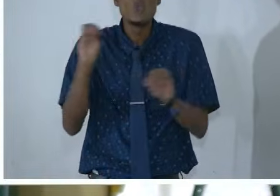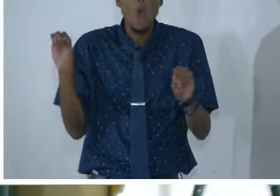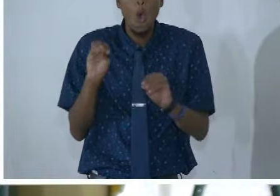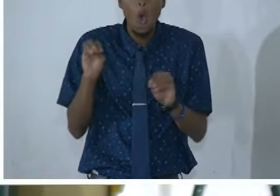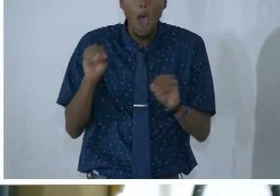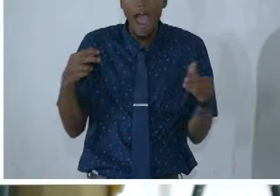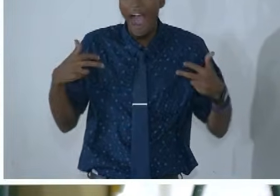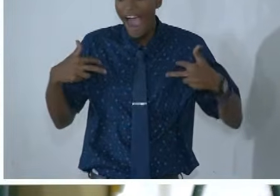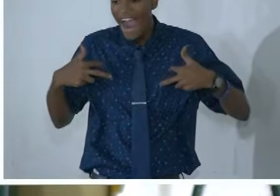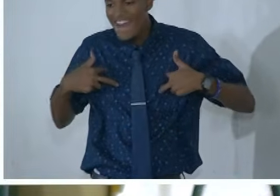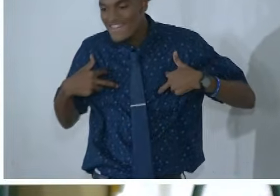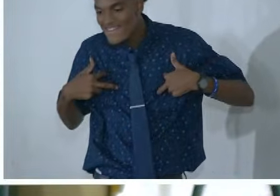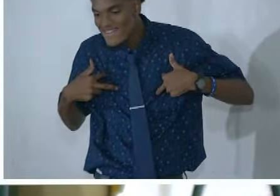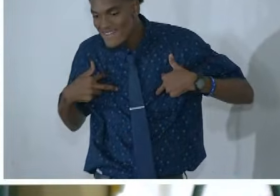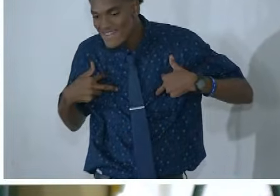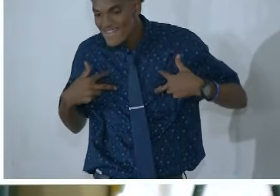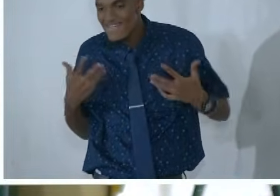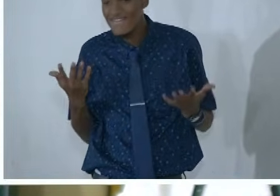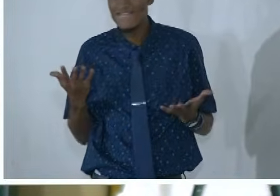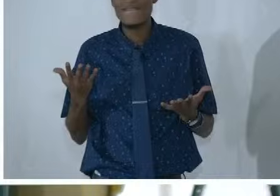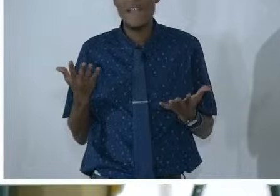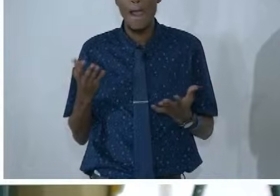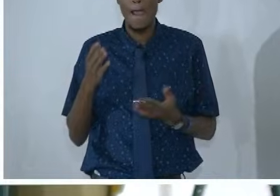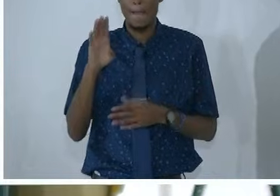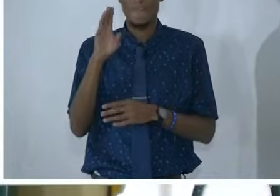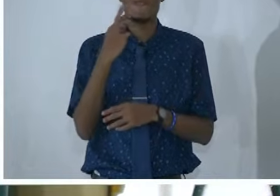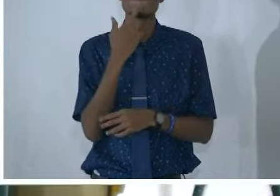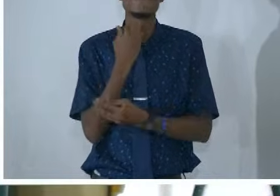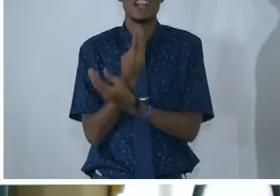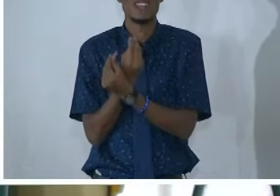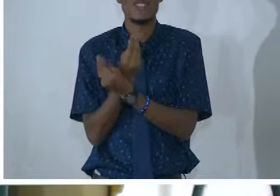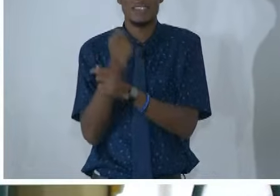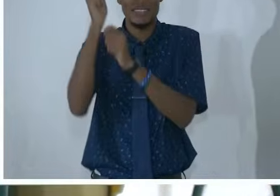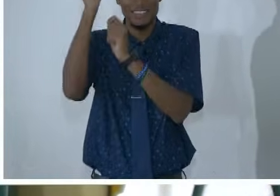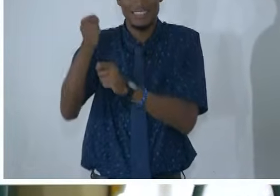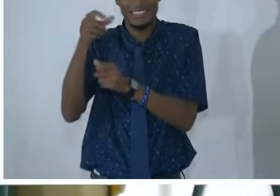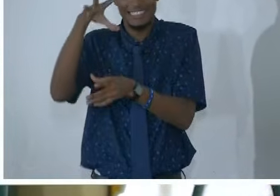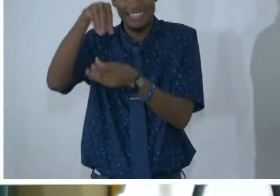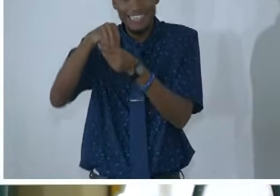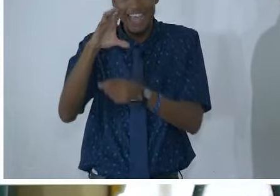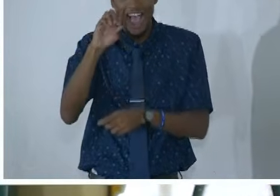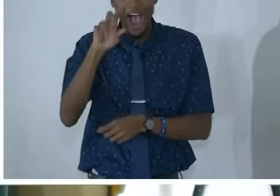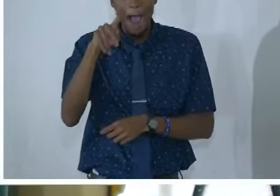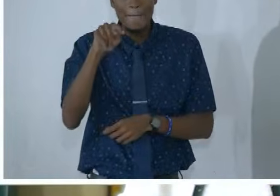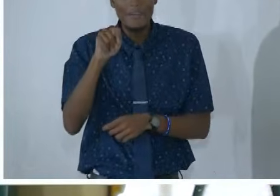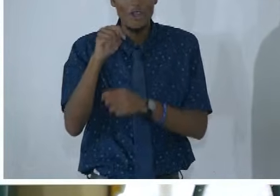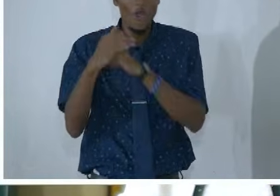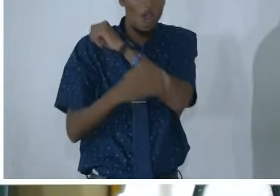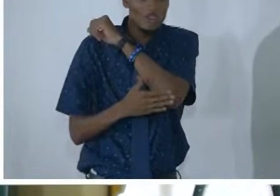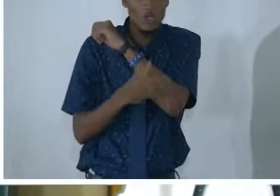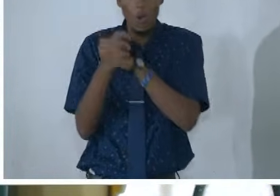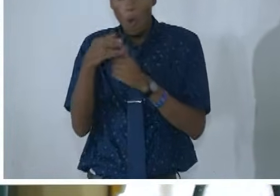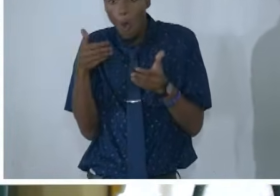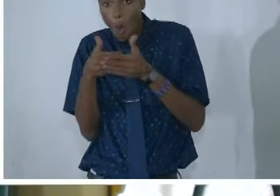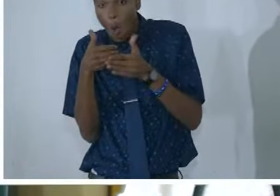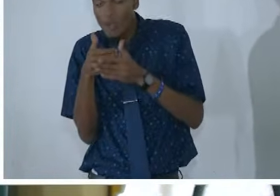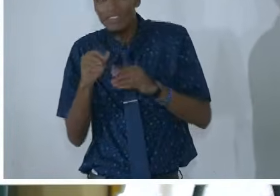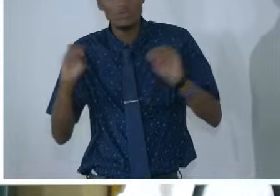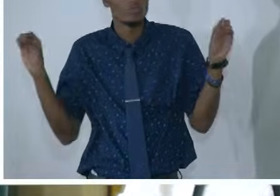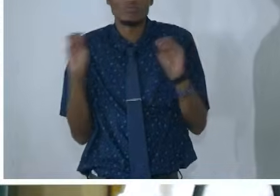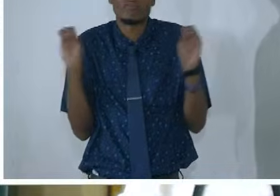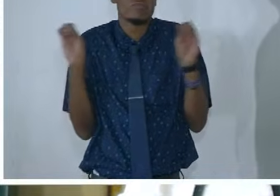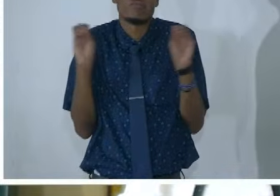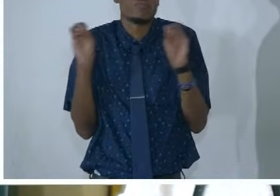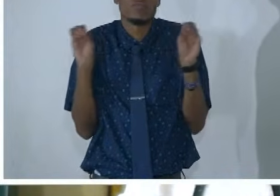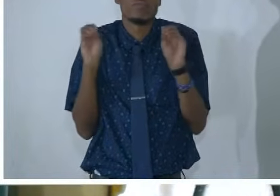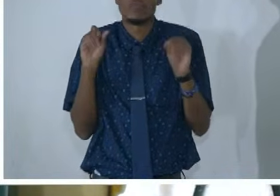contemplation of any bauxite mining in the cockpit country or close to the cockpit country at all.